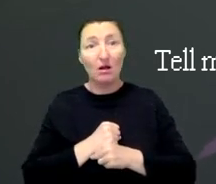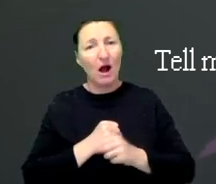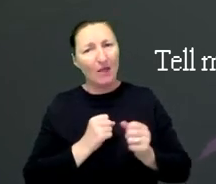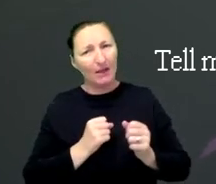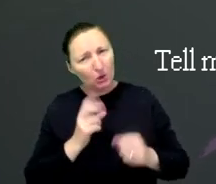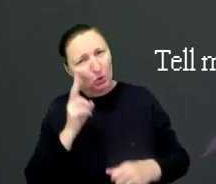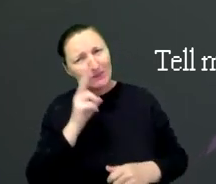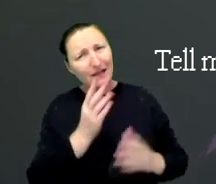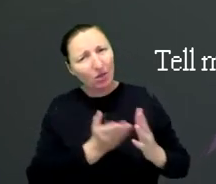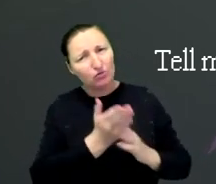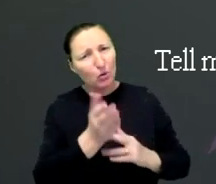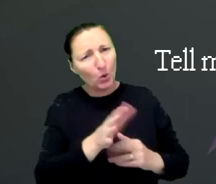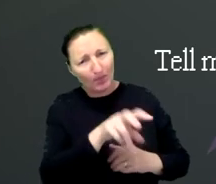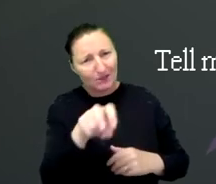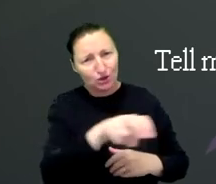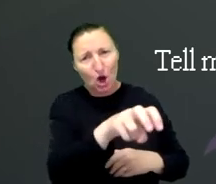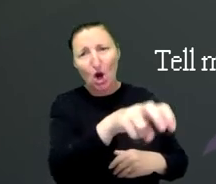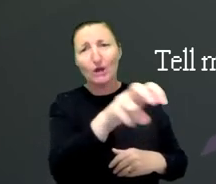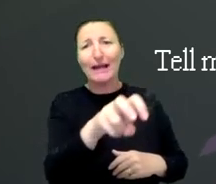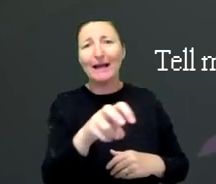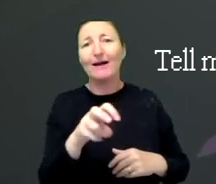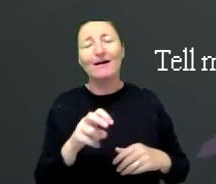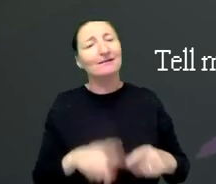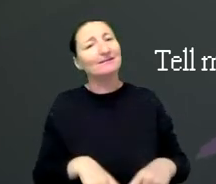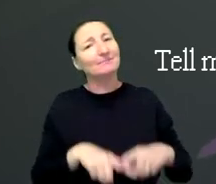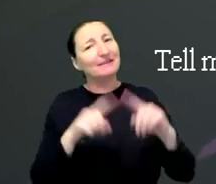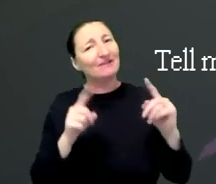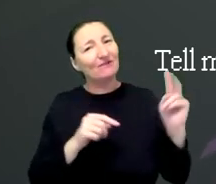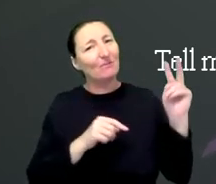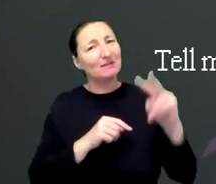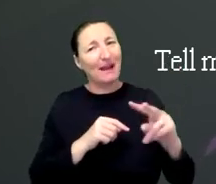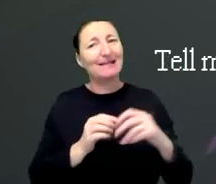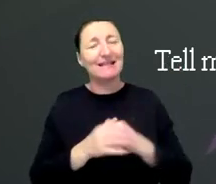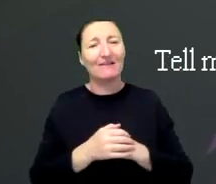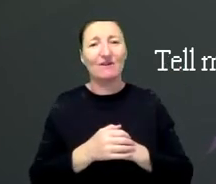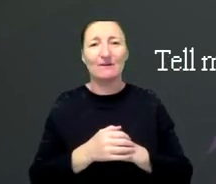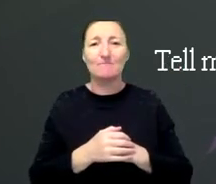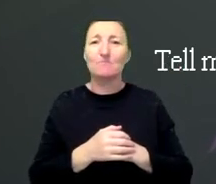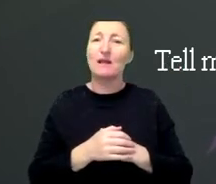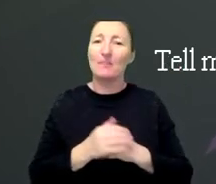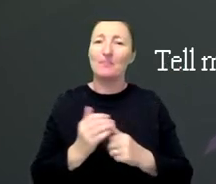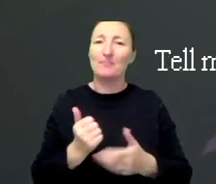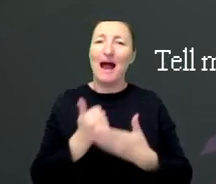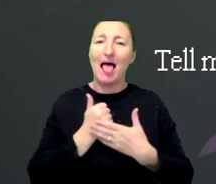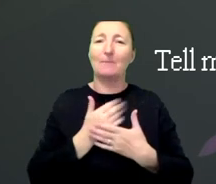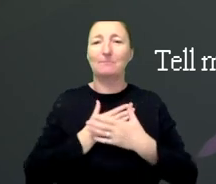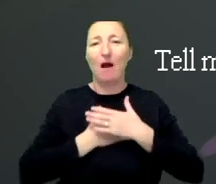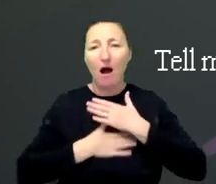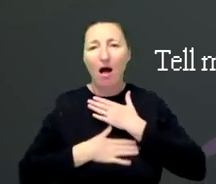work out as planned. And yeah, Will made the music for this, which makes it super calming and lovely. So that really adds a